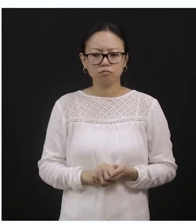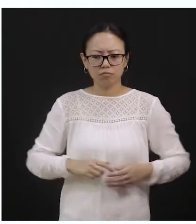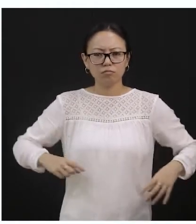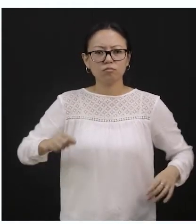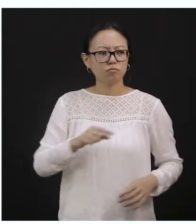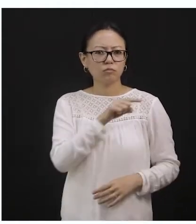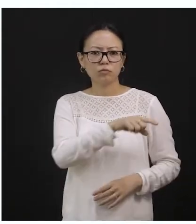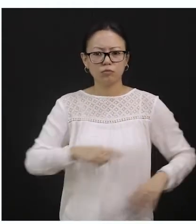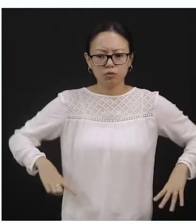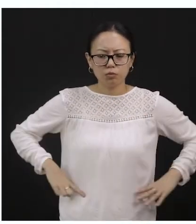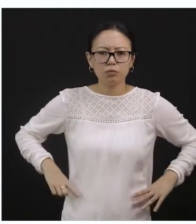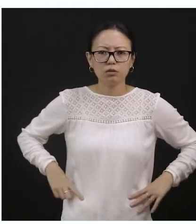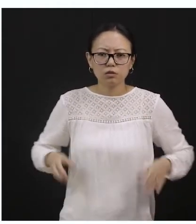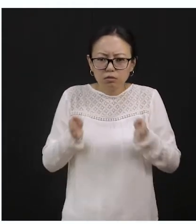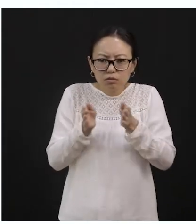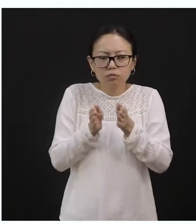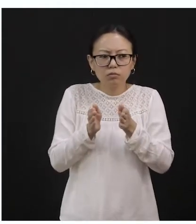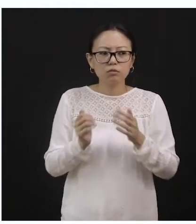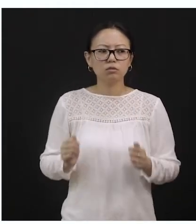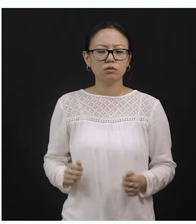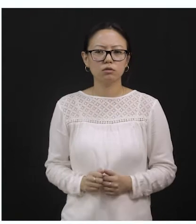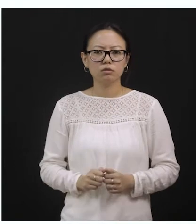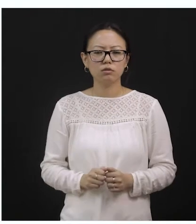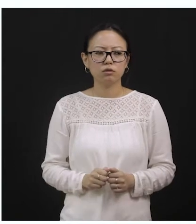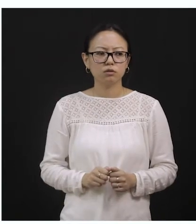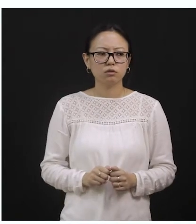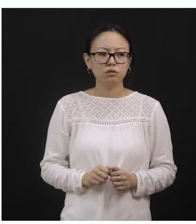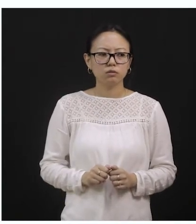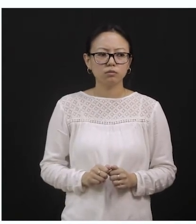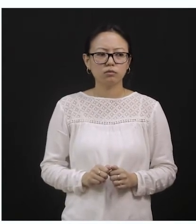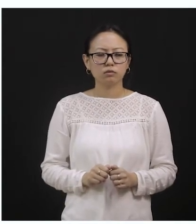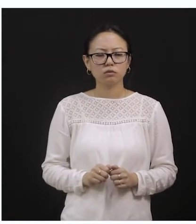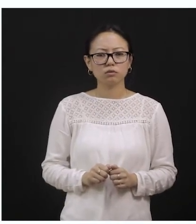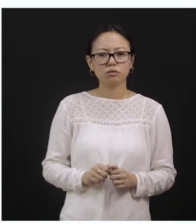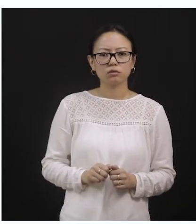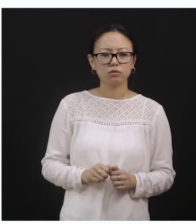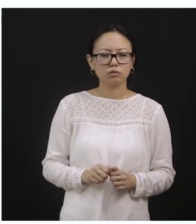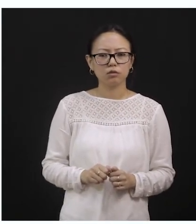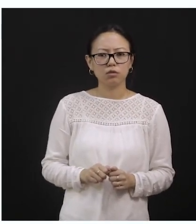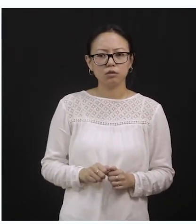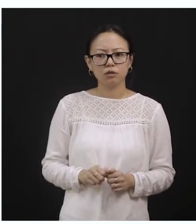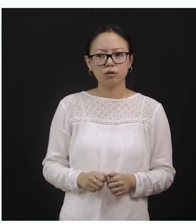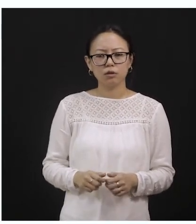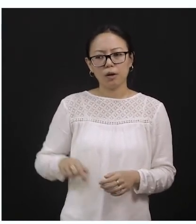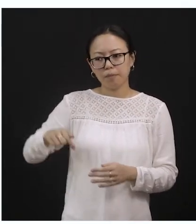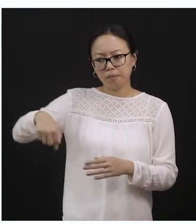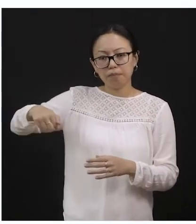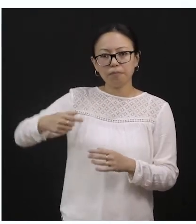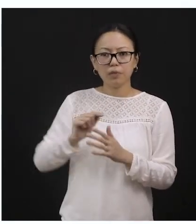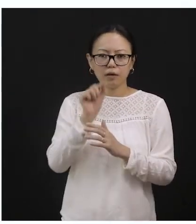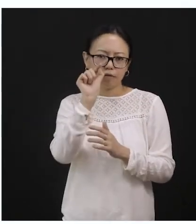Okay. And they have this stinger. Okay, this part used to sting us, and this